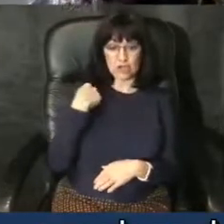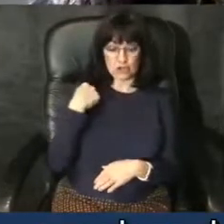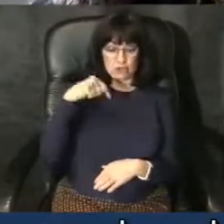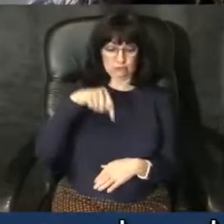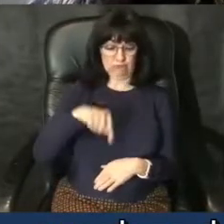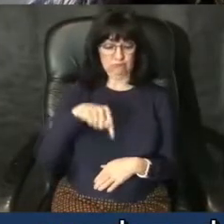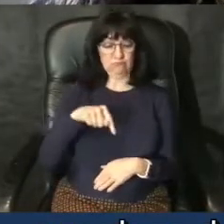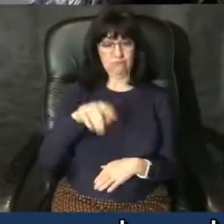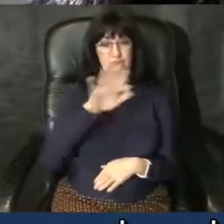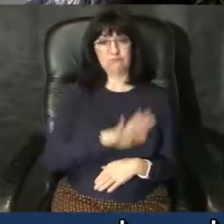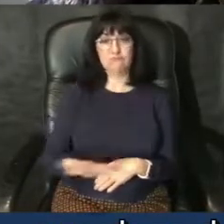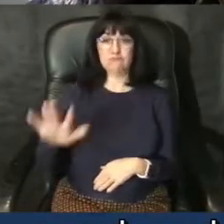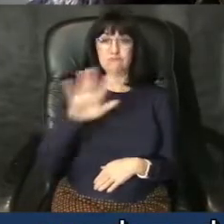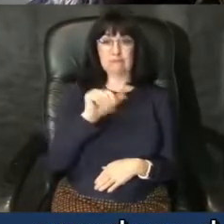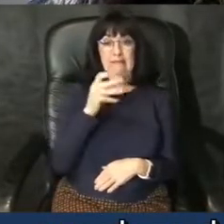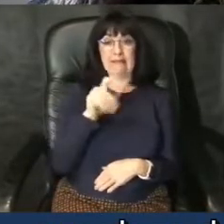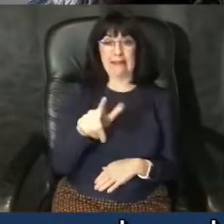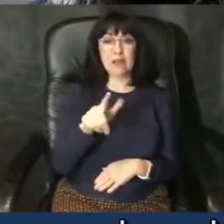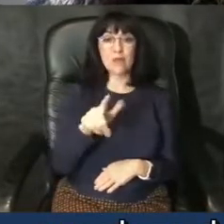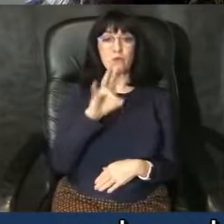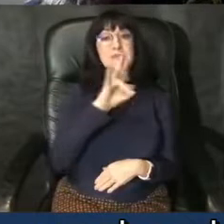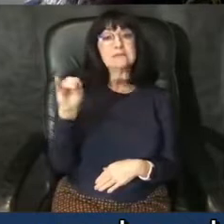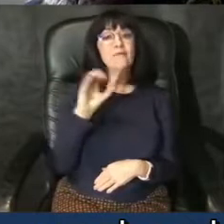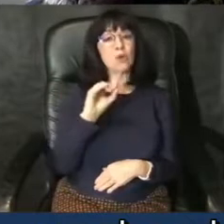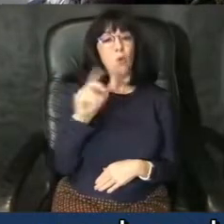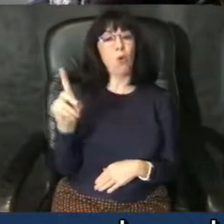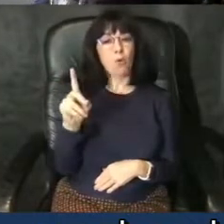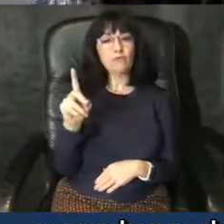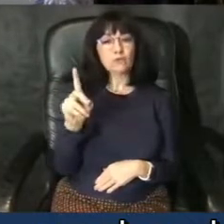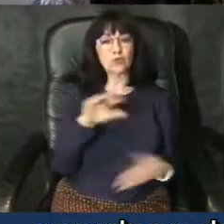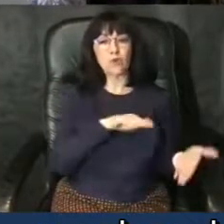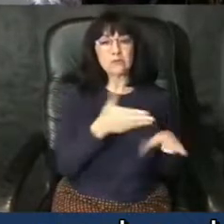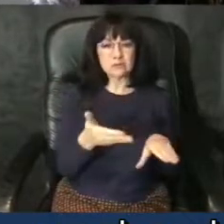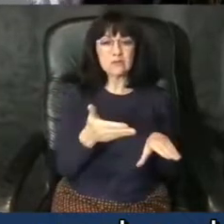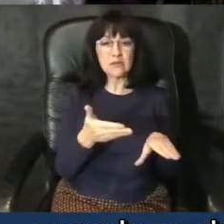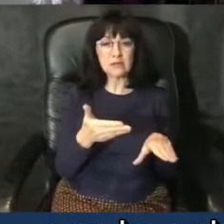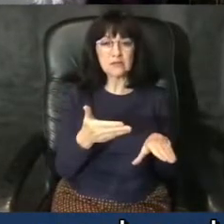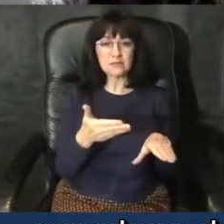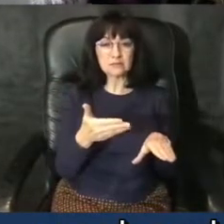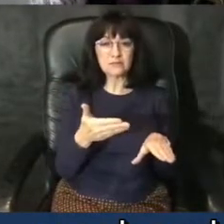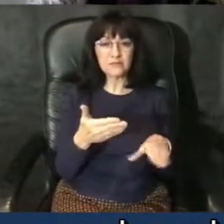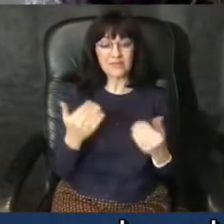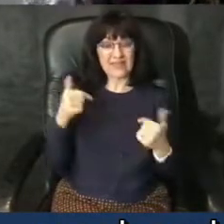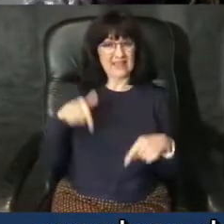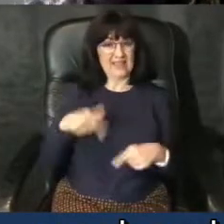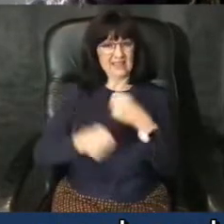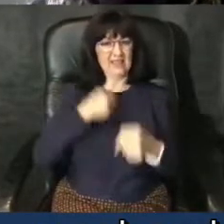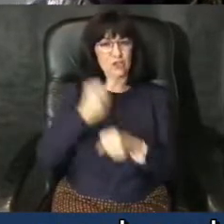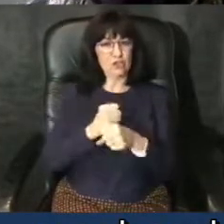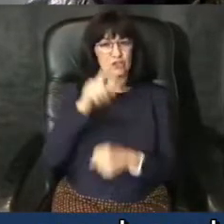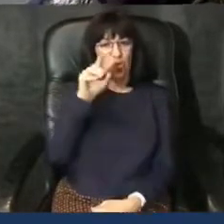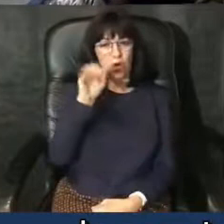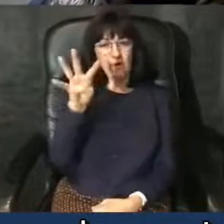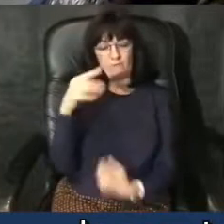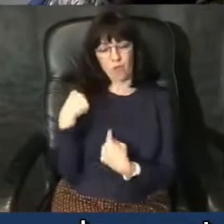suspected overdose deaths. And as of April 14th, we had 104 overdose